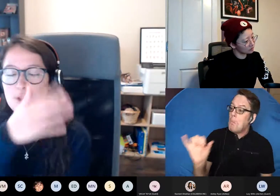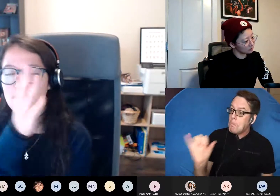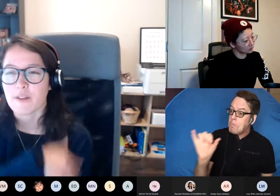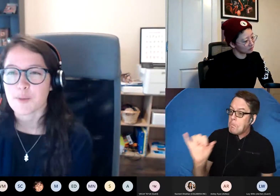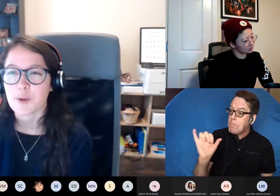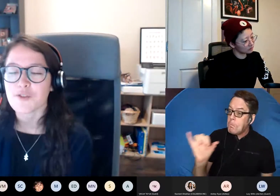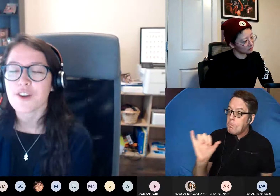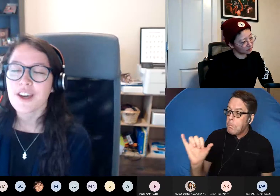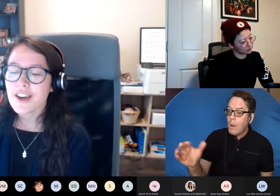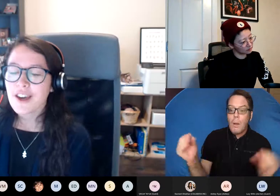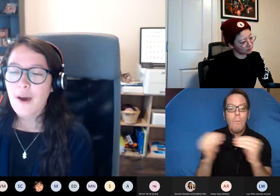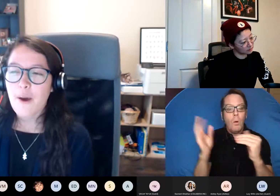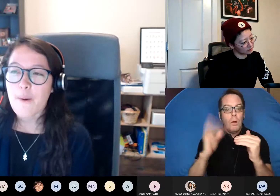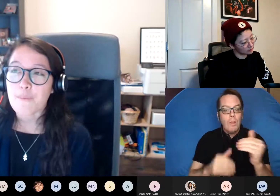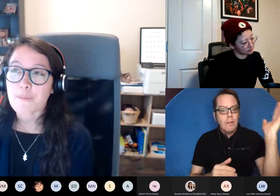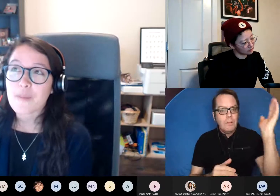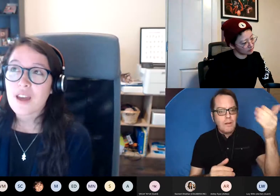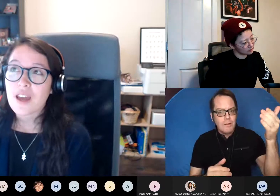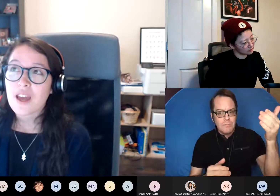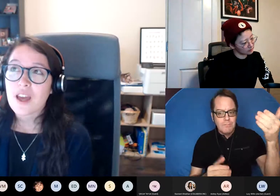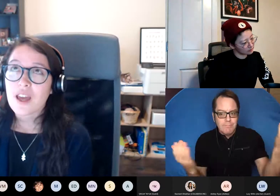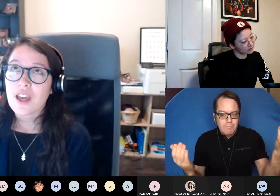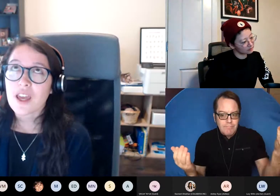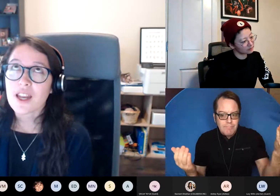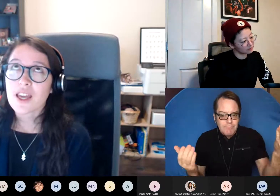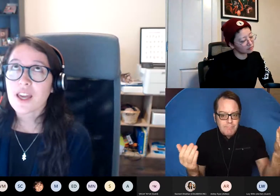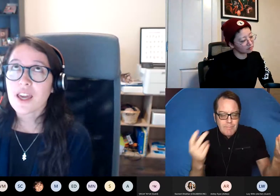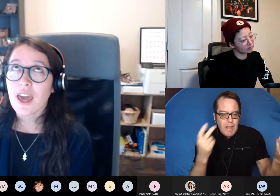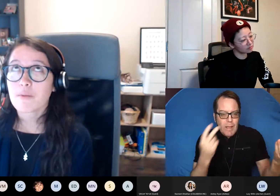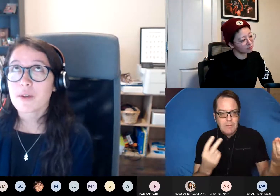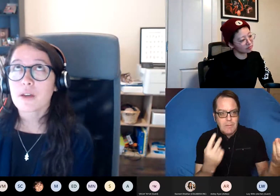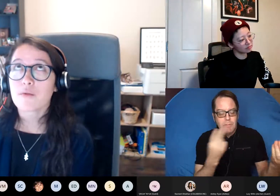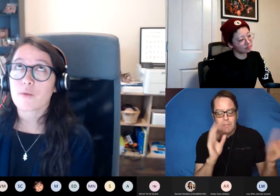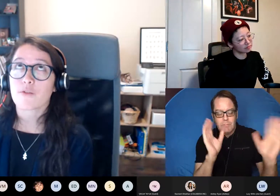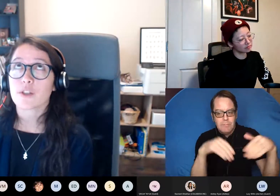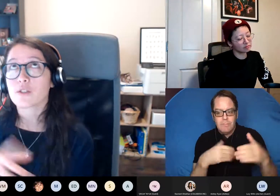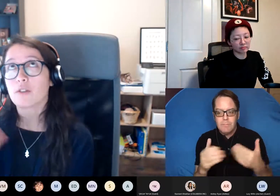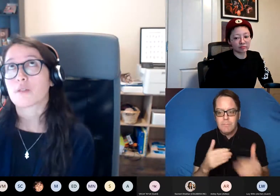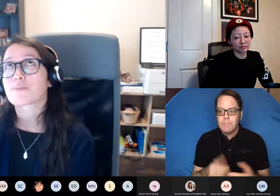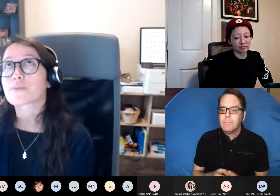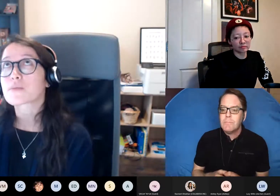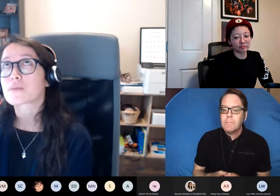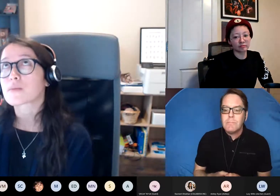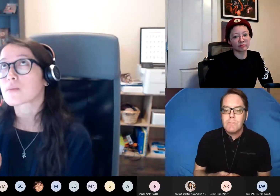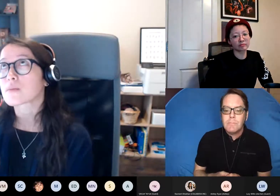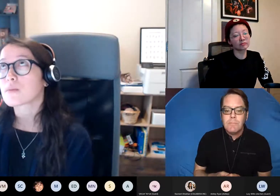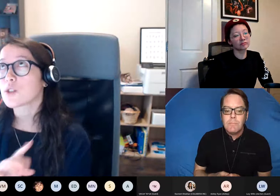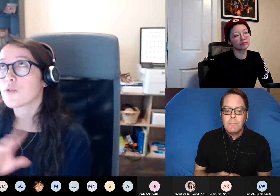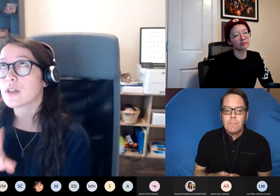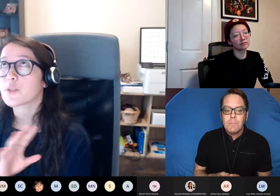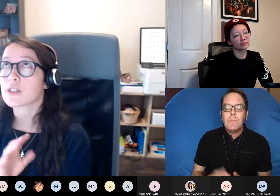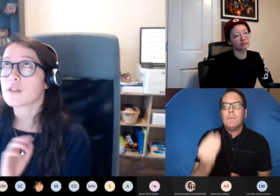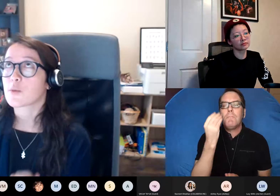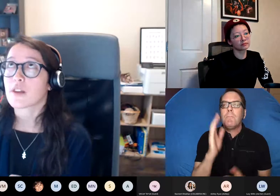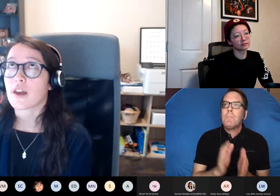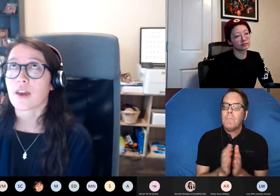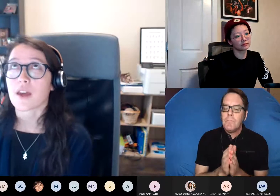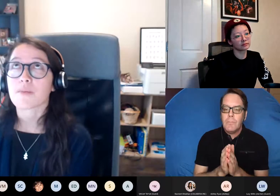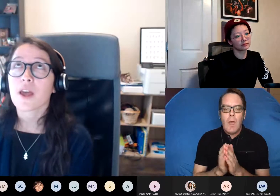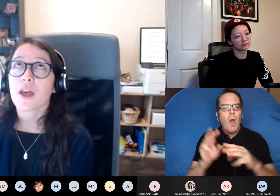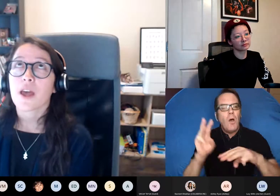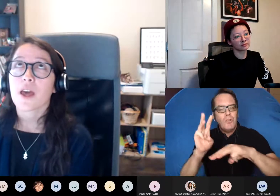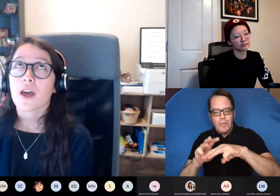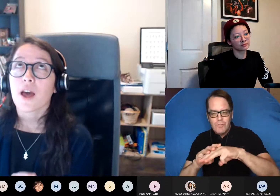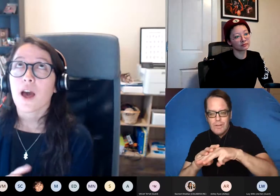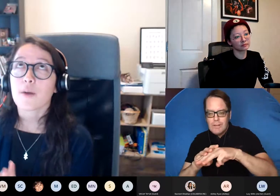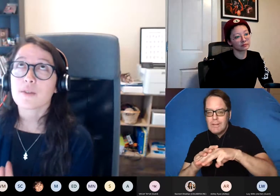I've seen people's mouths move. It can be first of all, Sophie can speak to this more than I